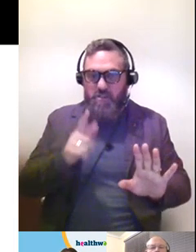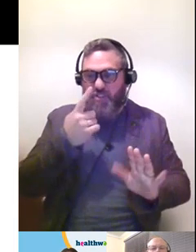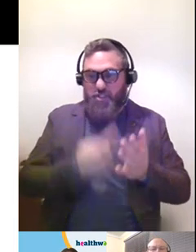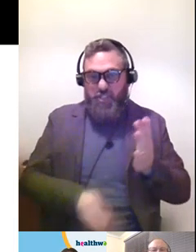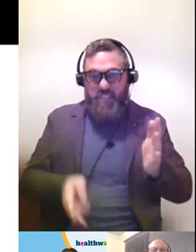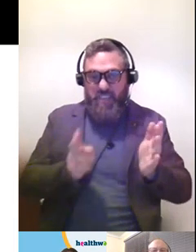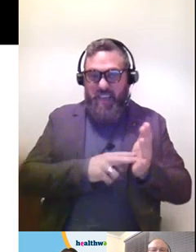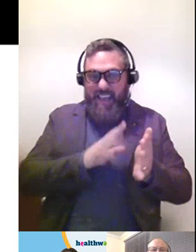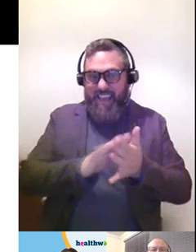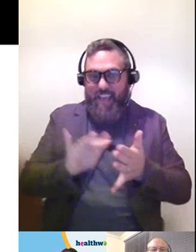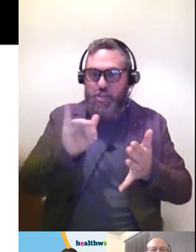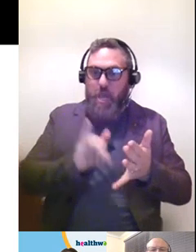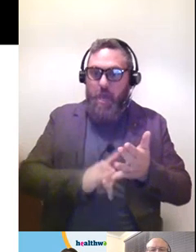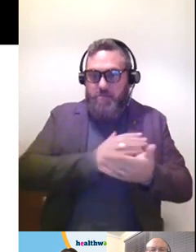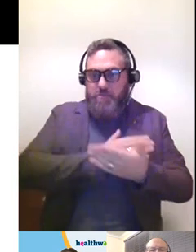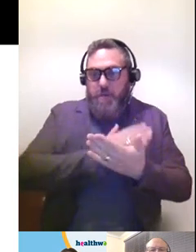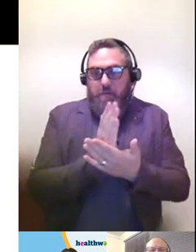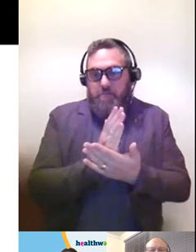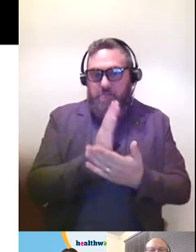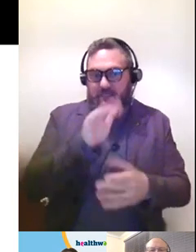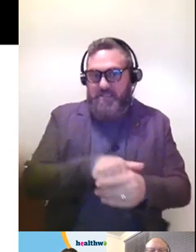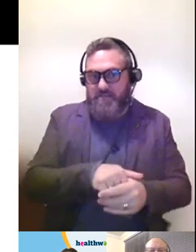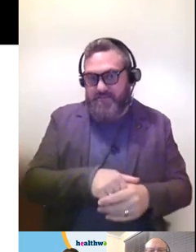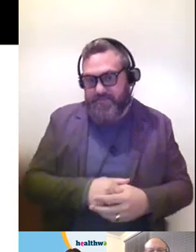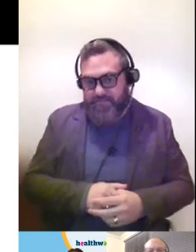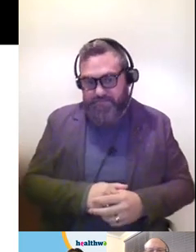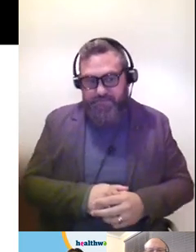NHS element of this bit.